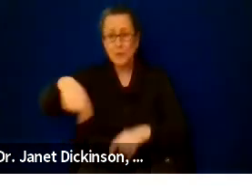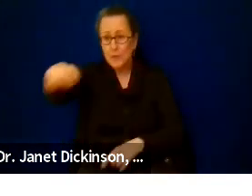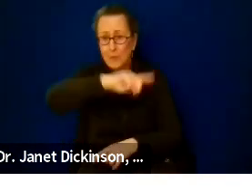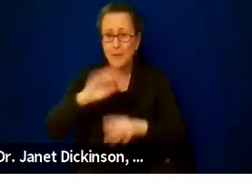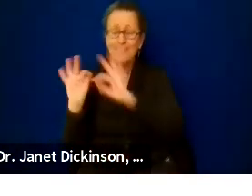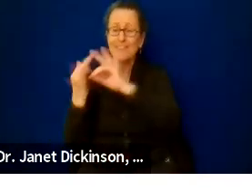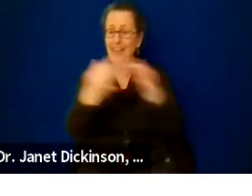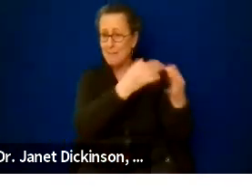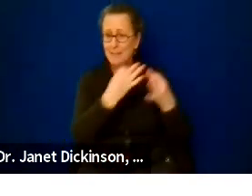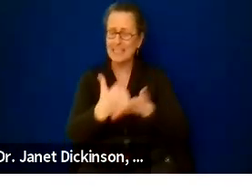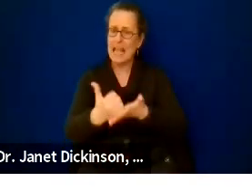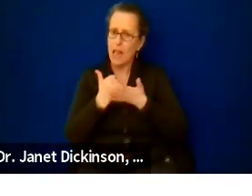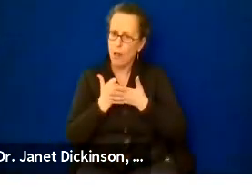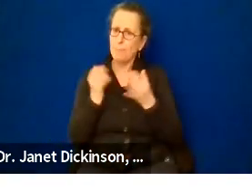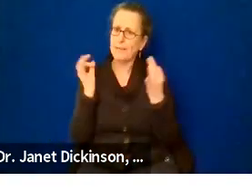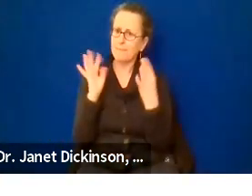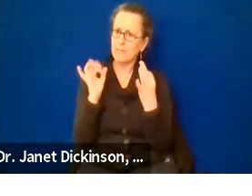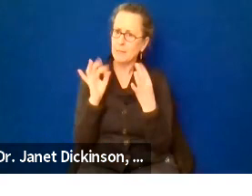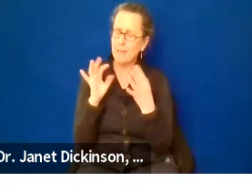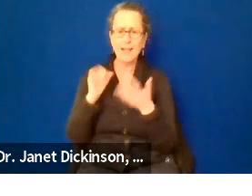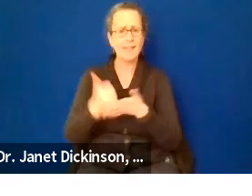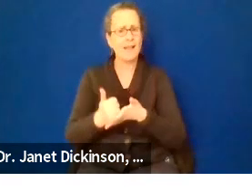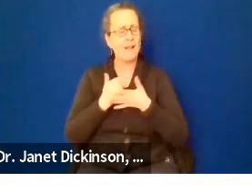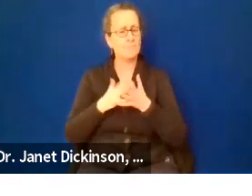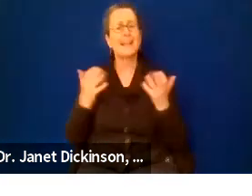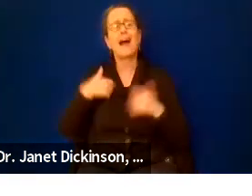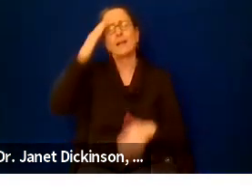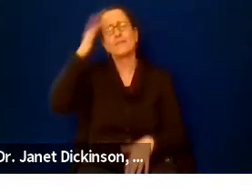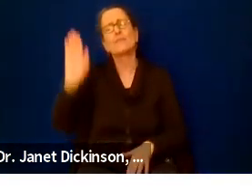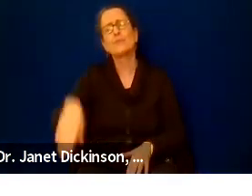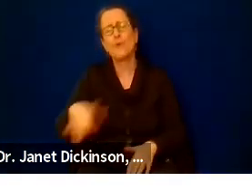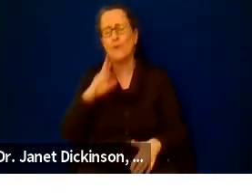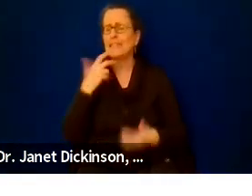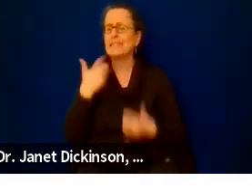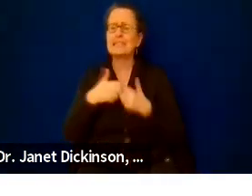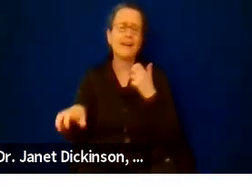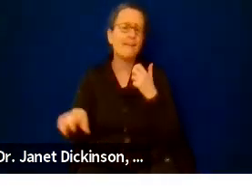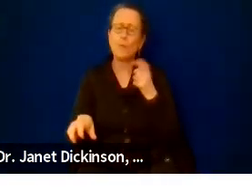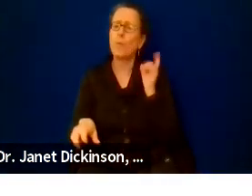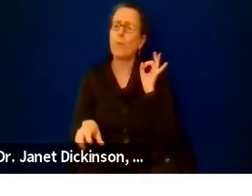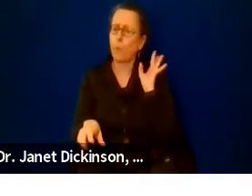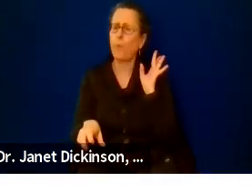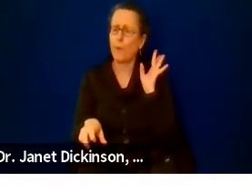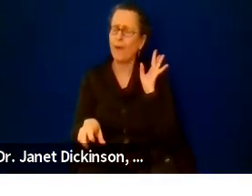through what is a very difficult time for all. And we understand that this is